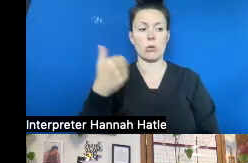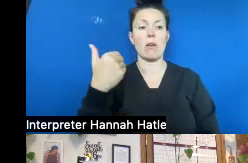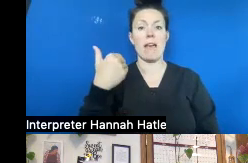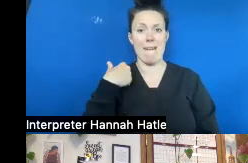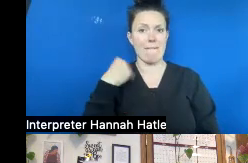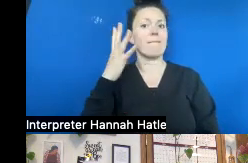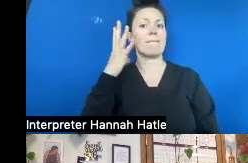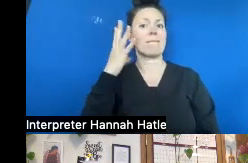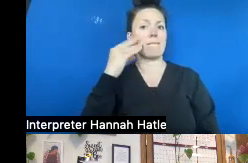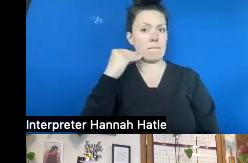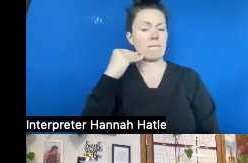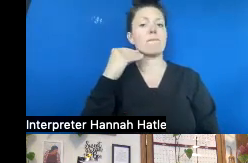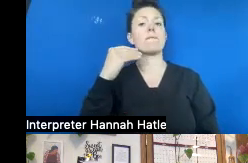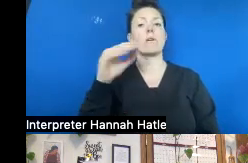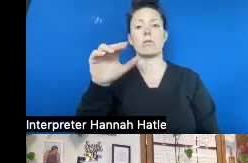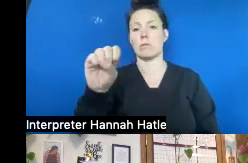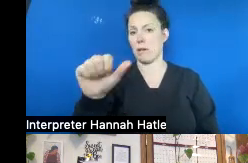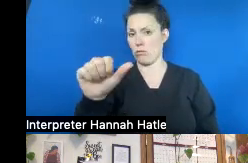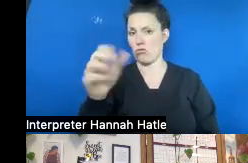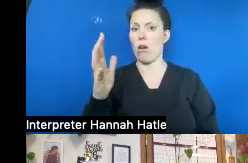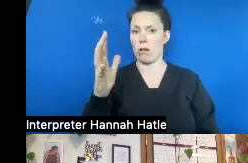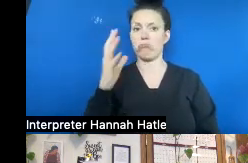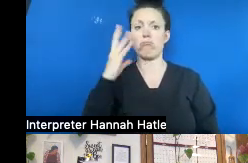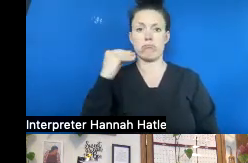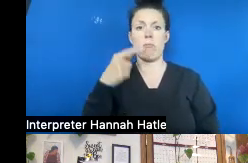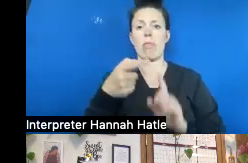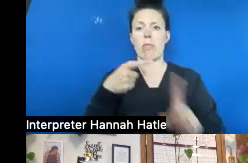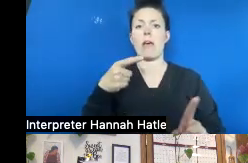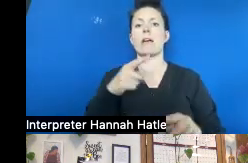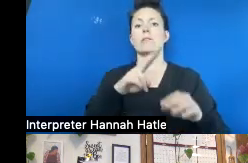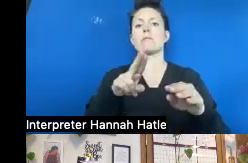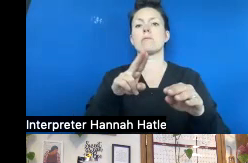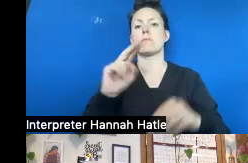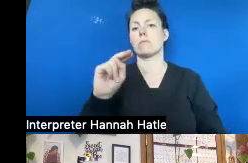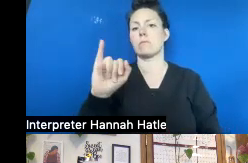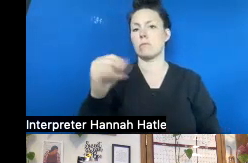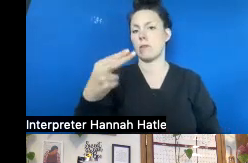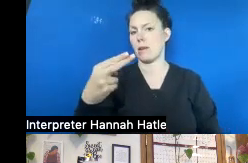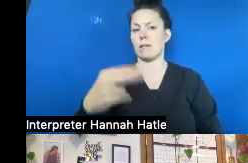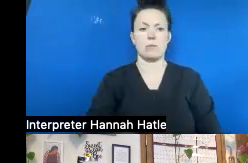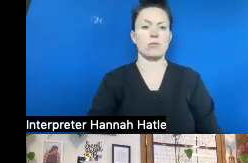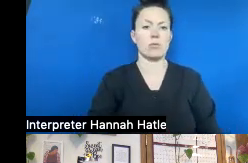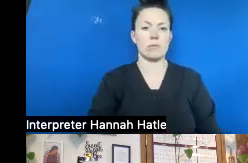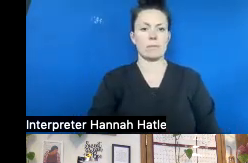experienced sexual assault. That's from the National Institute of Health.